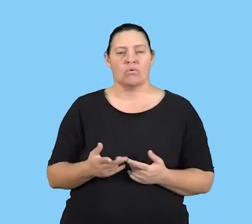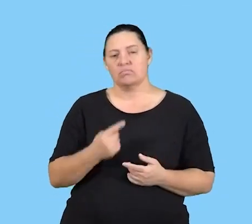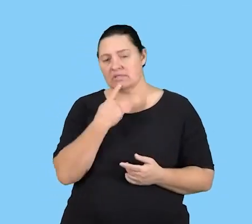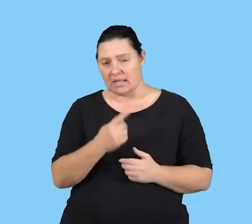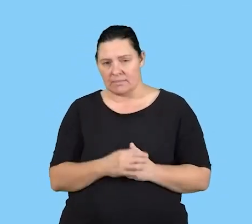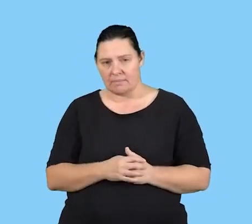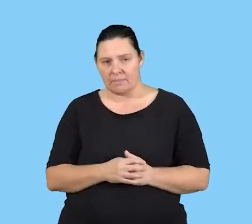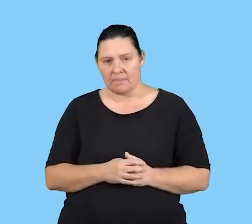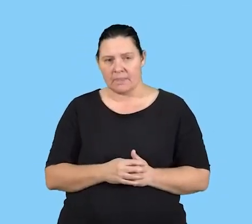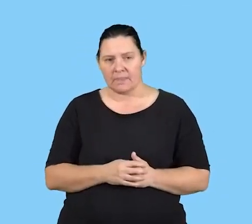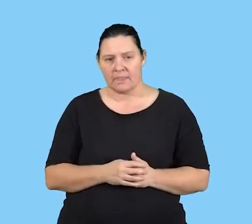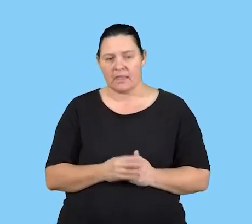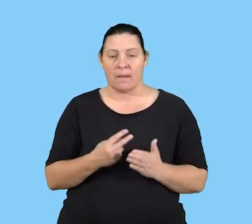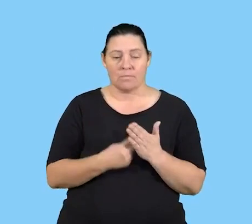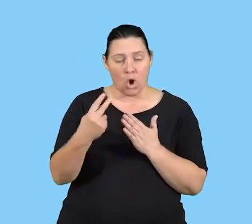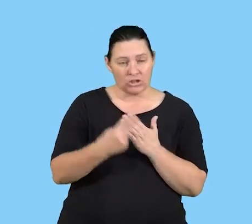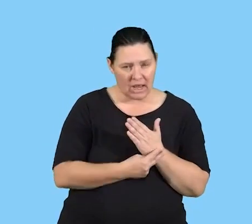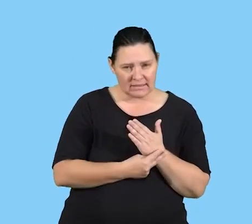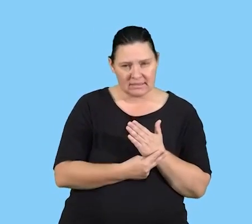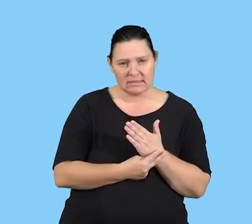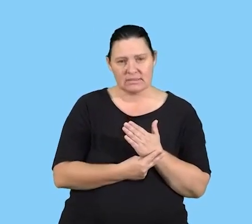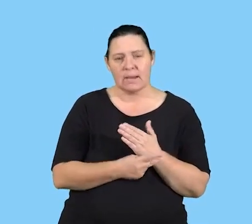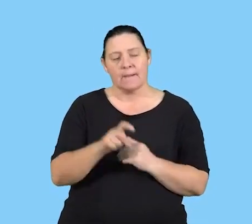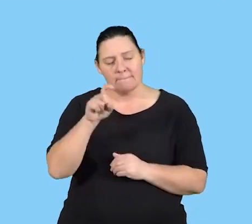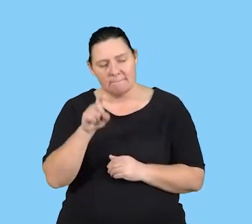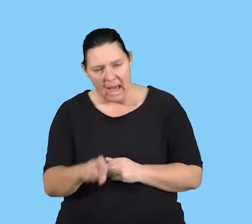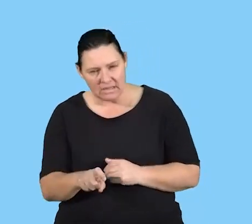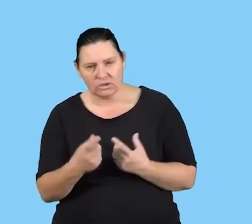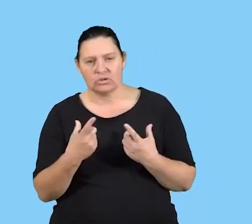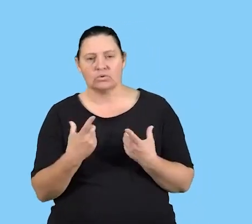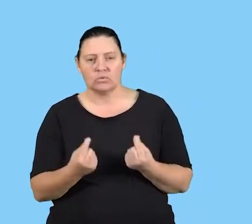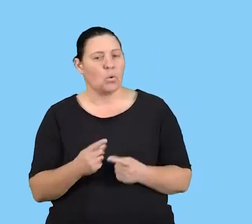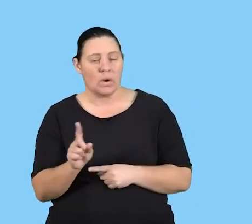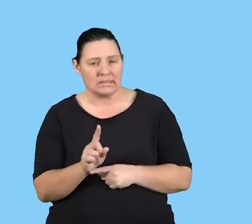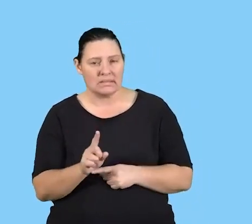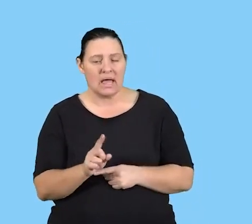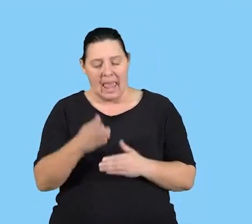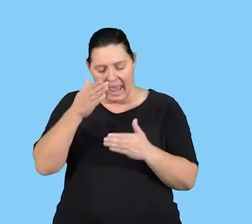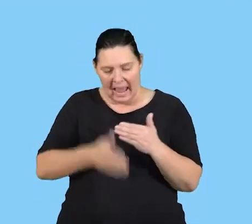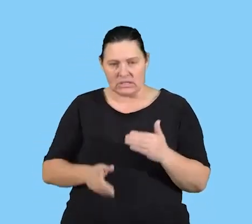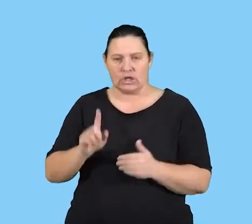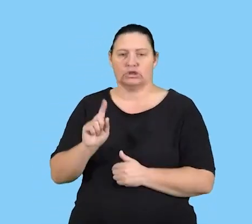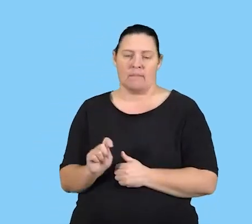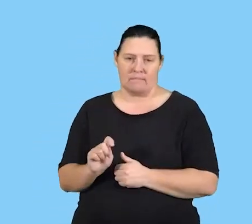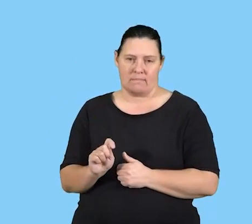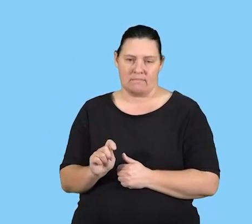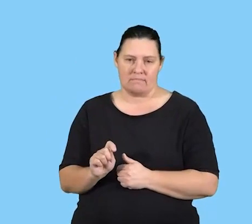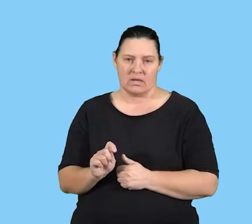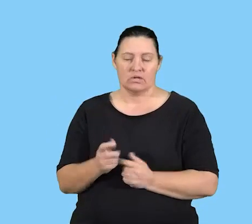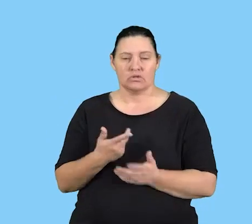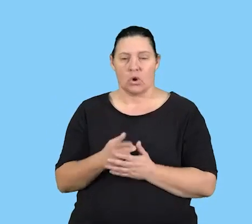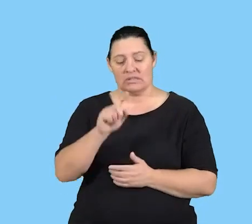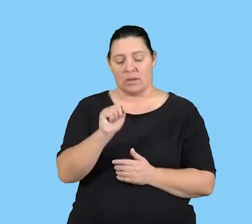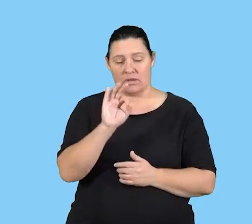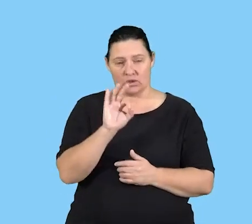say the project should be administered by the end of the term, which therefore means that by the